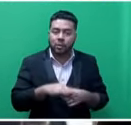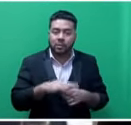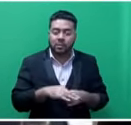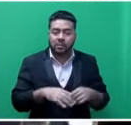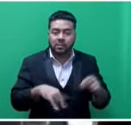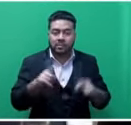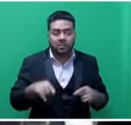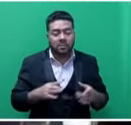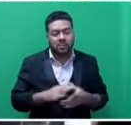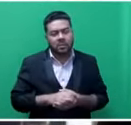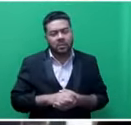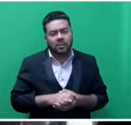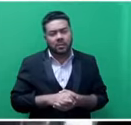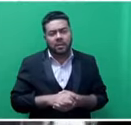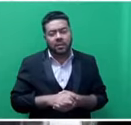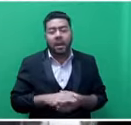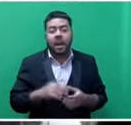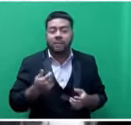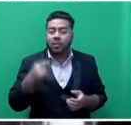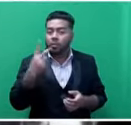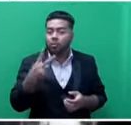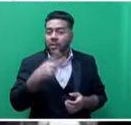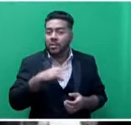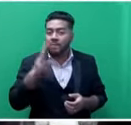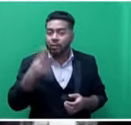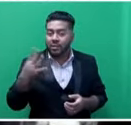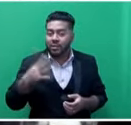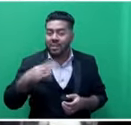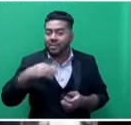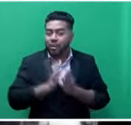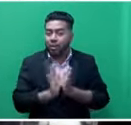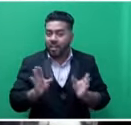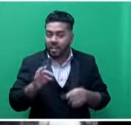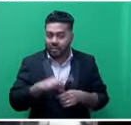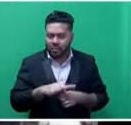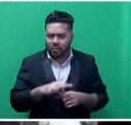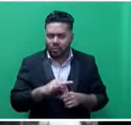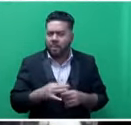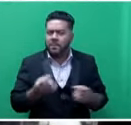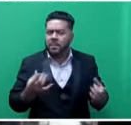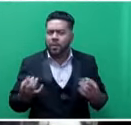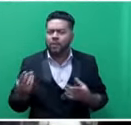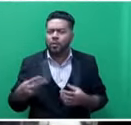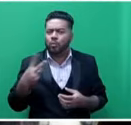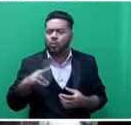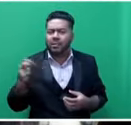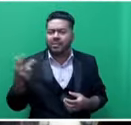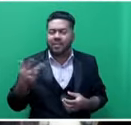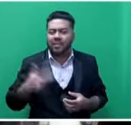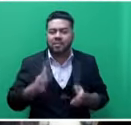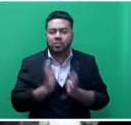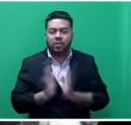the Fiji Electoral Commission after the 2014 general election and whilst preparing for the 2018 general election,